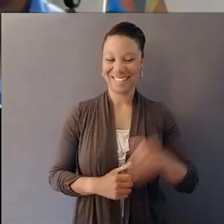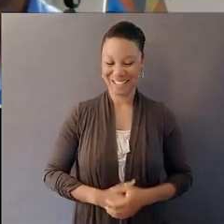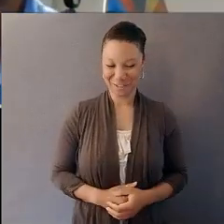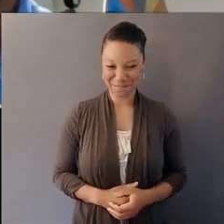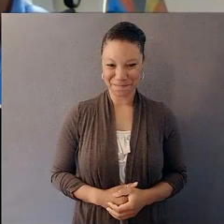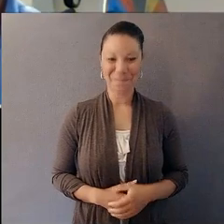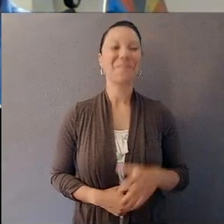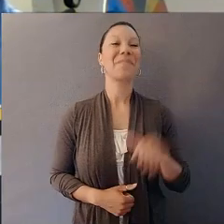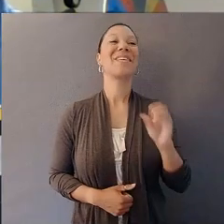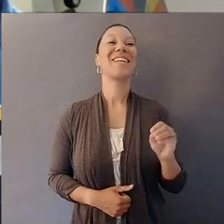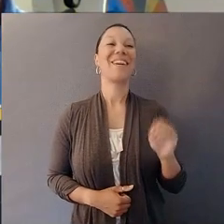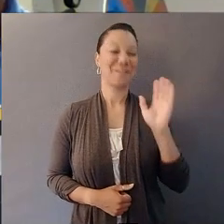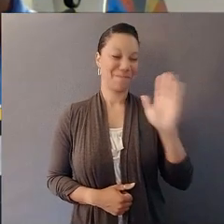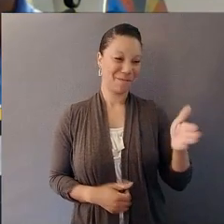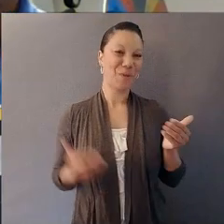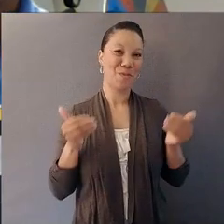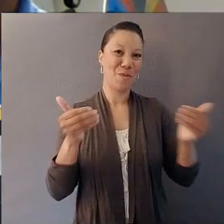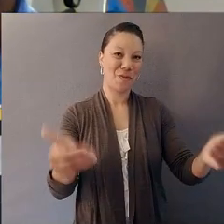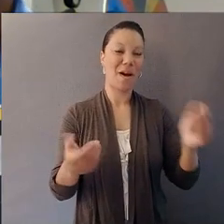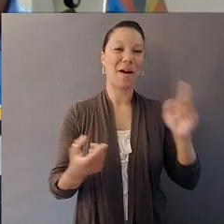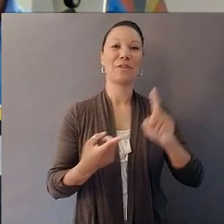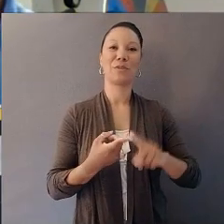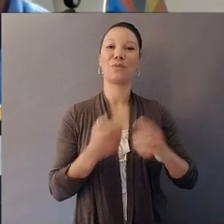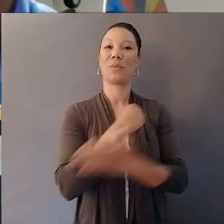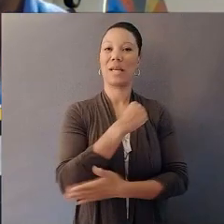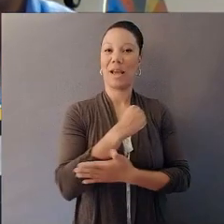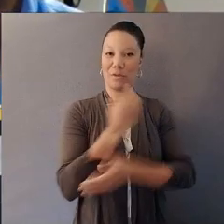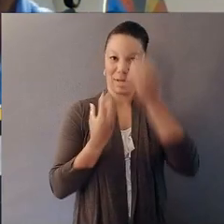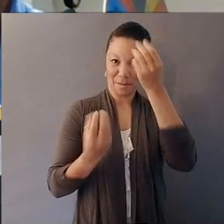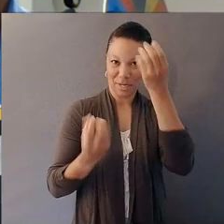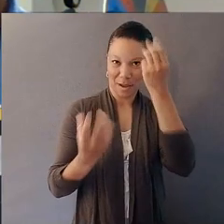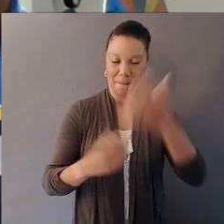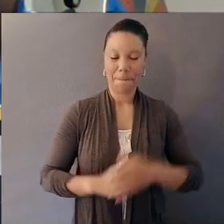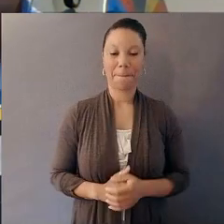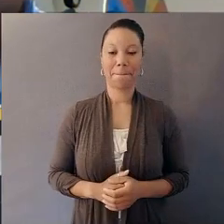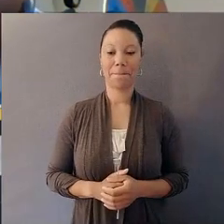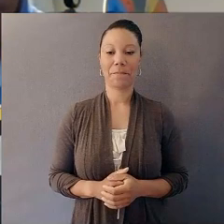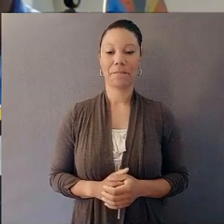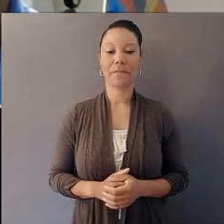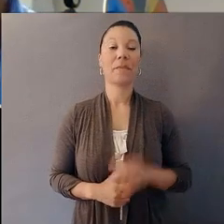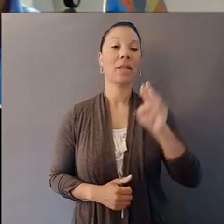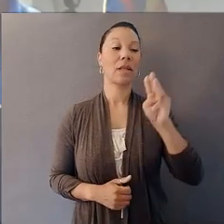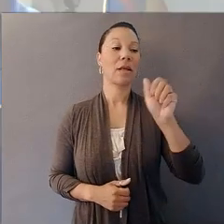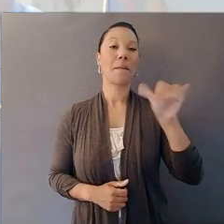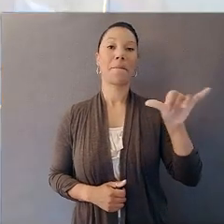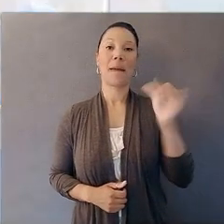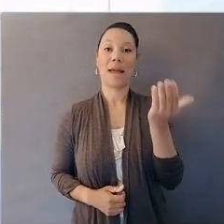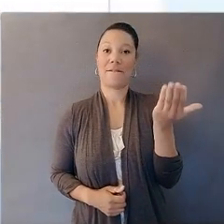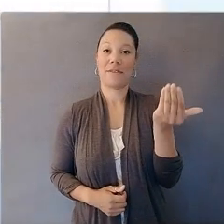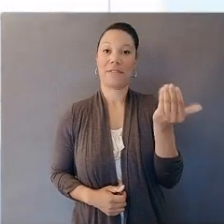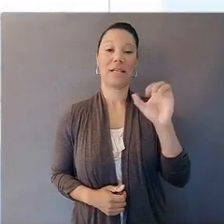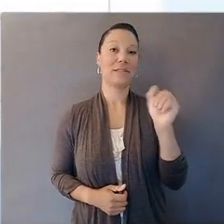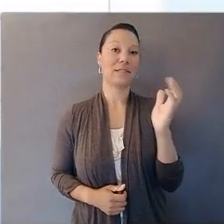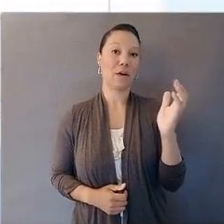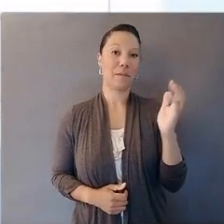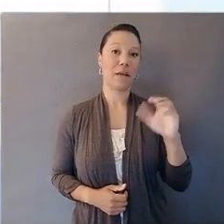Let's move on to the county update. Yeah, let's move on to the county update. So as of May 15th, according to the Sacramento